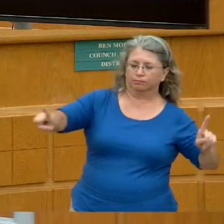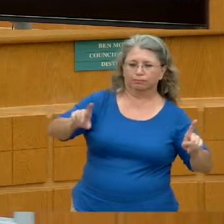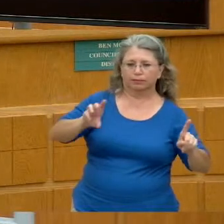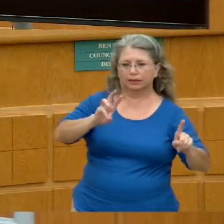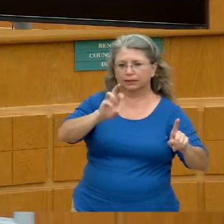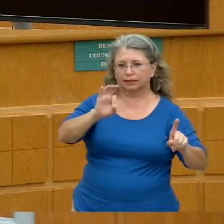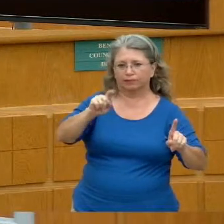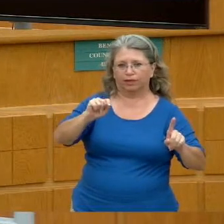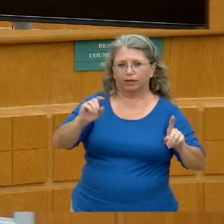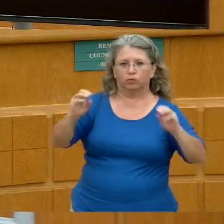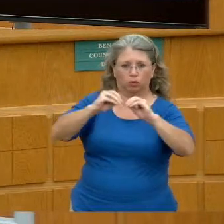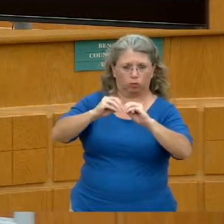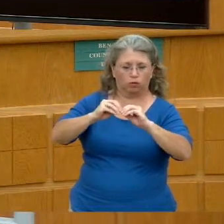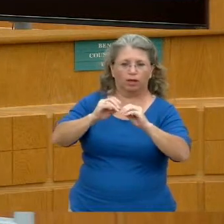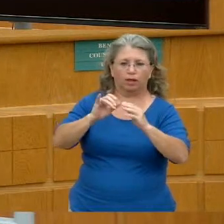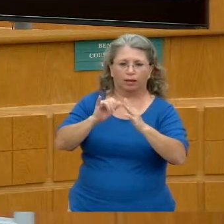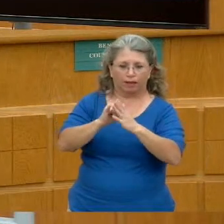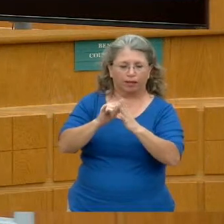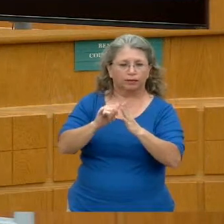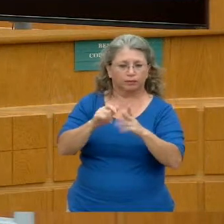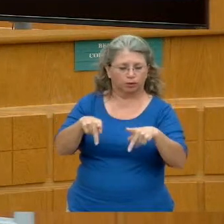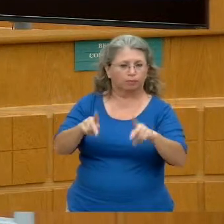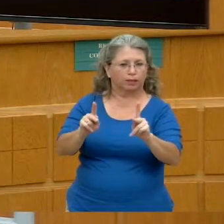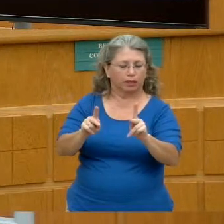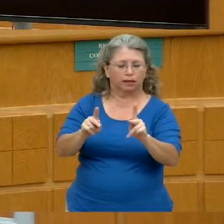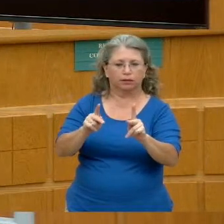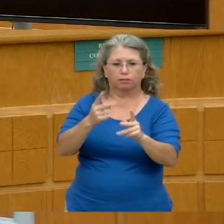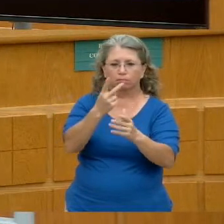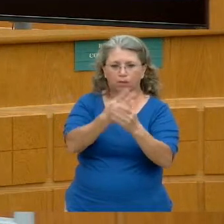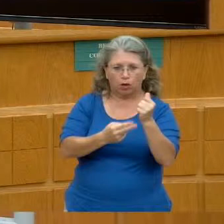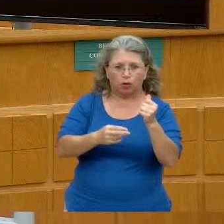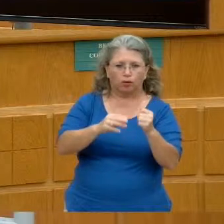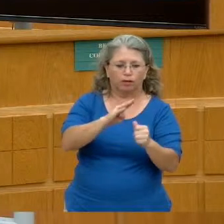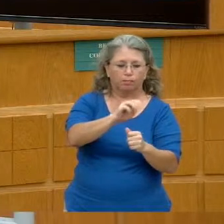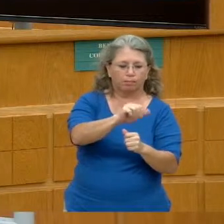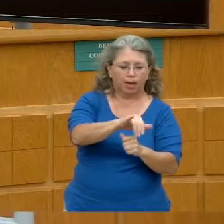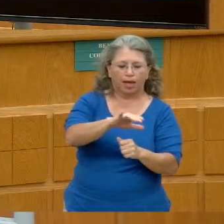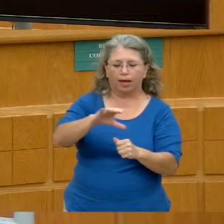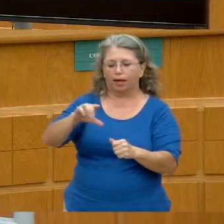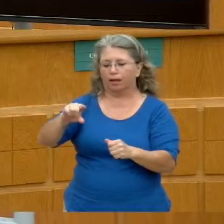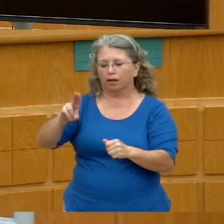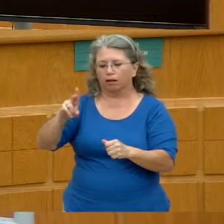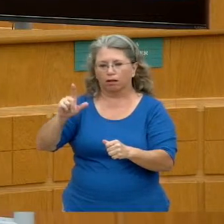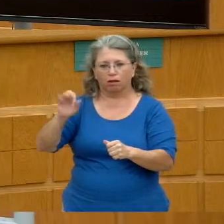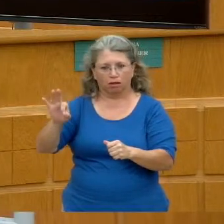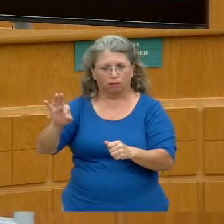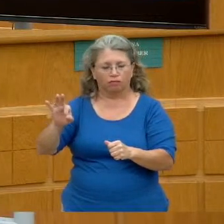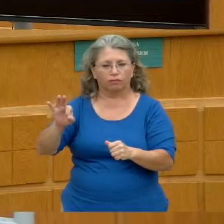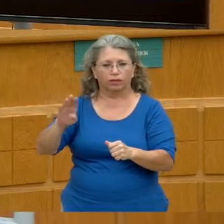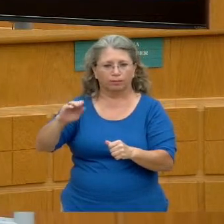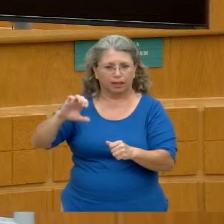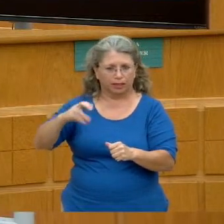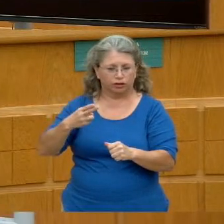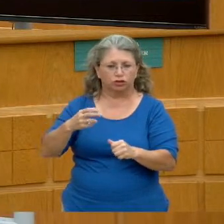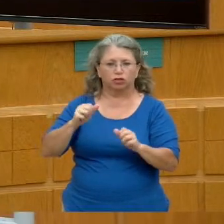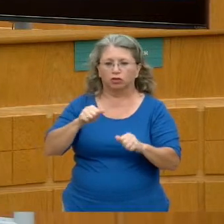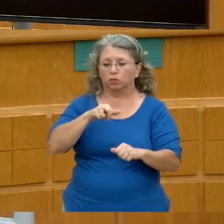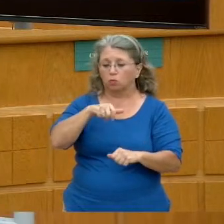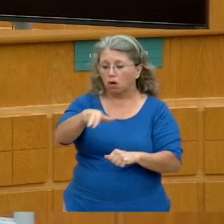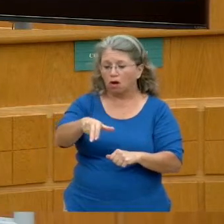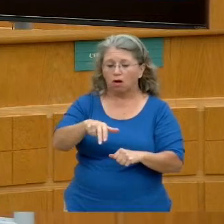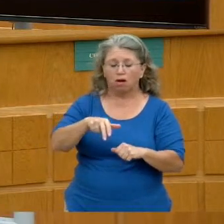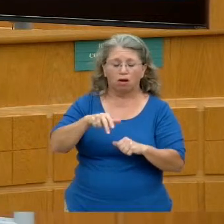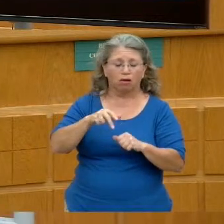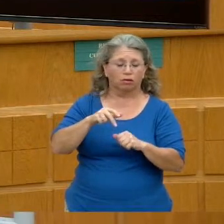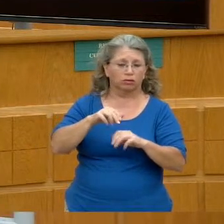the case both for the bay beaches as well as the Gulf beaches. You can walk, you can swim,